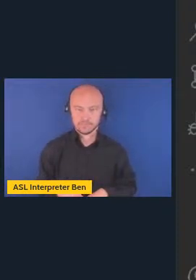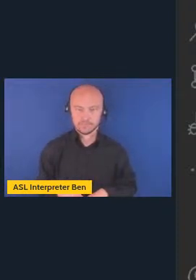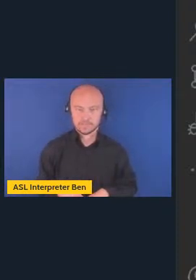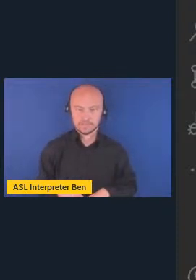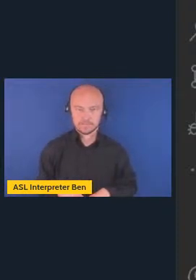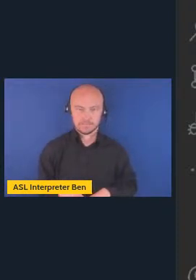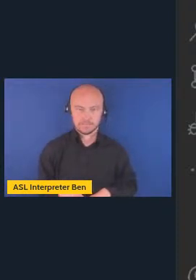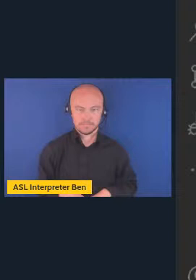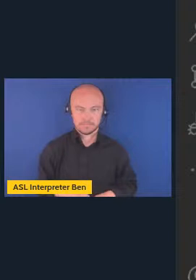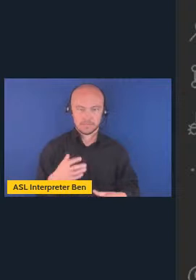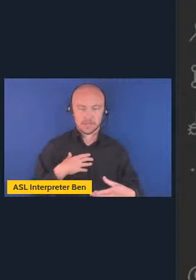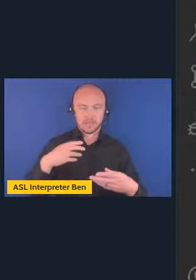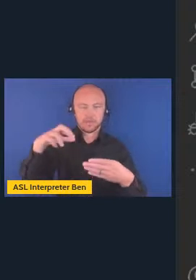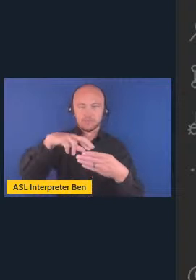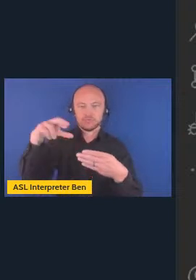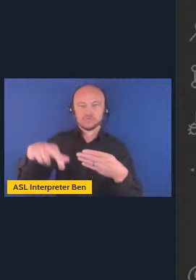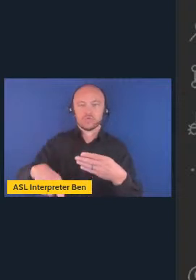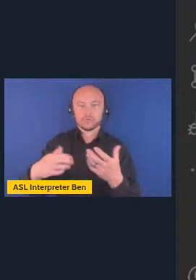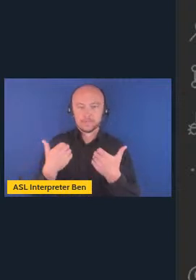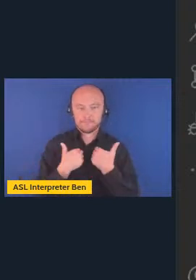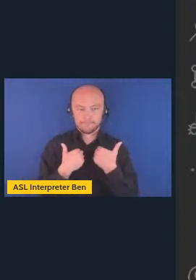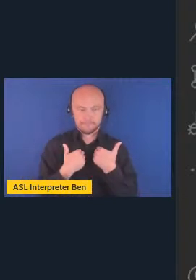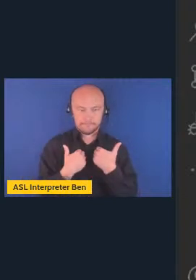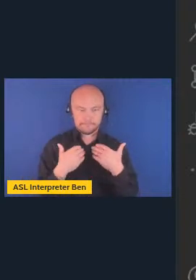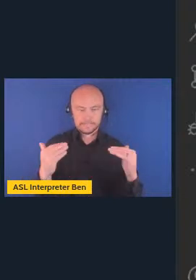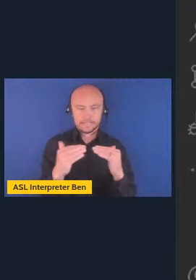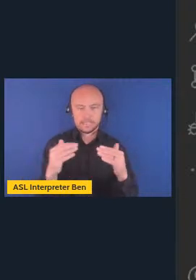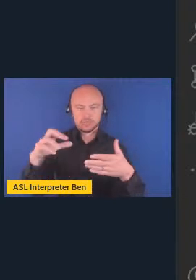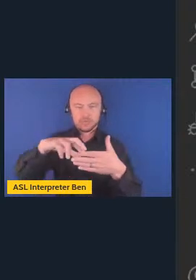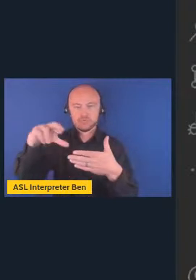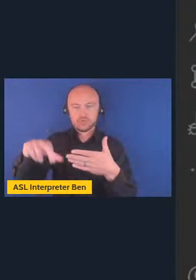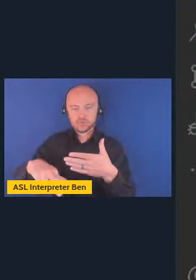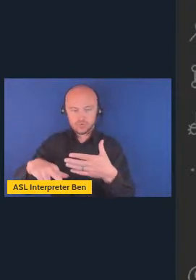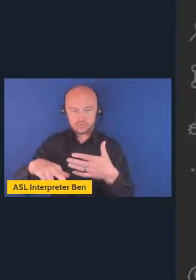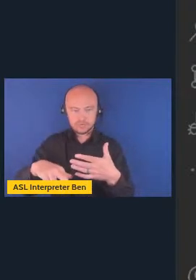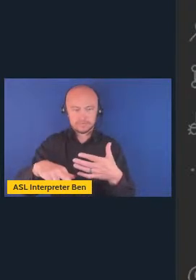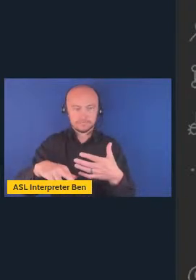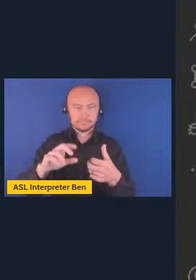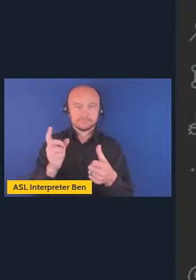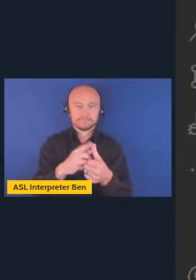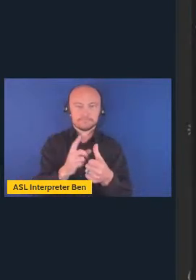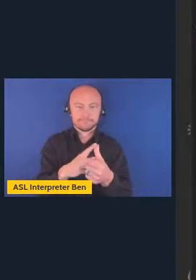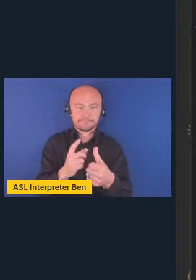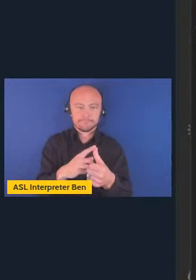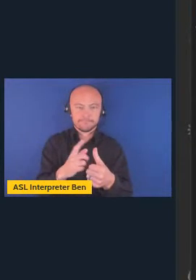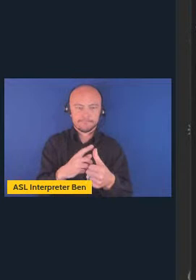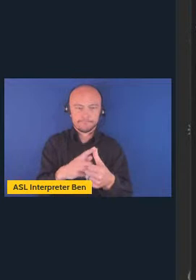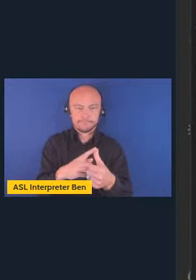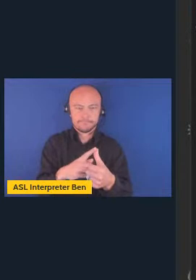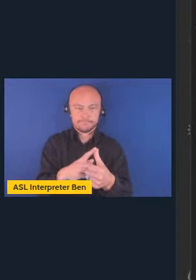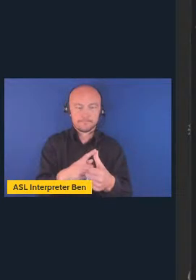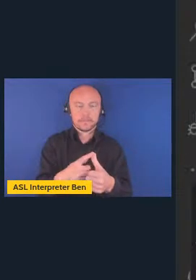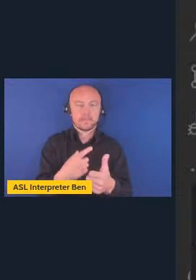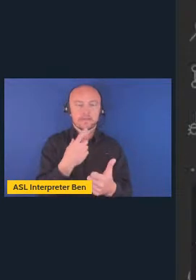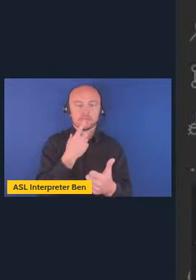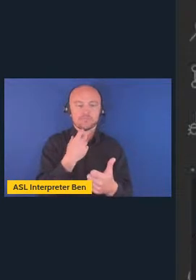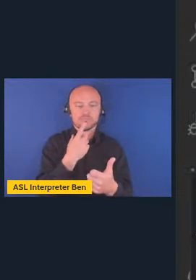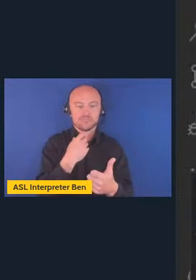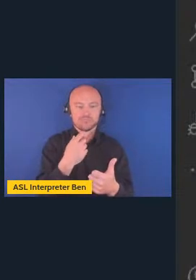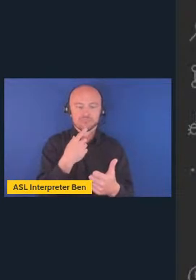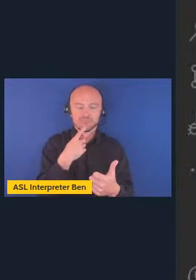I'm going to get a result. Let res equal result. And the first thing I'm going to do, I'm just going to assert that res